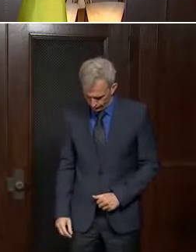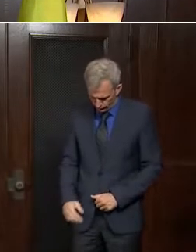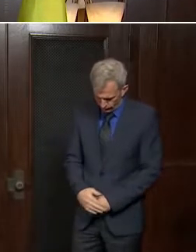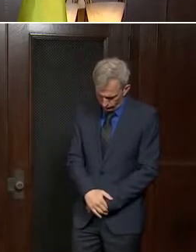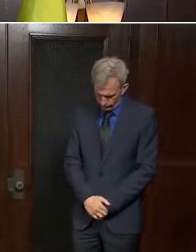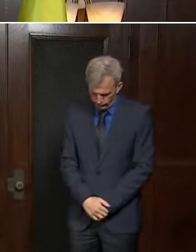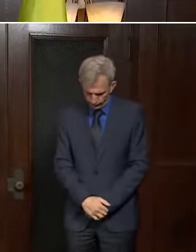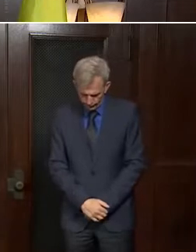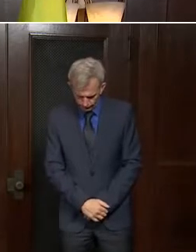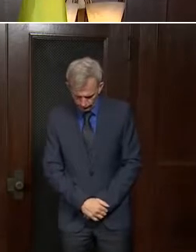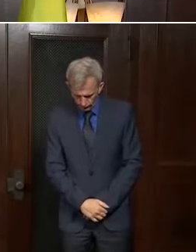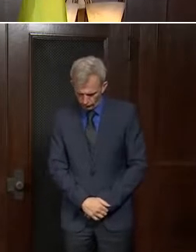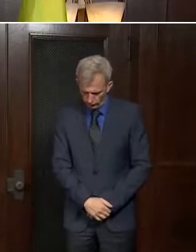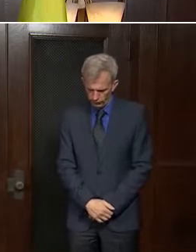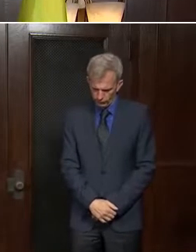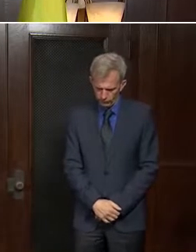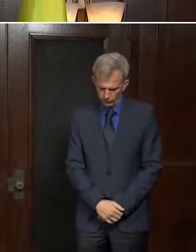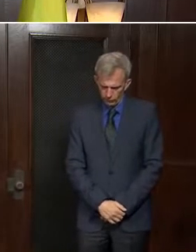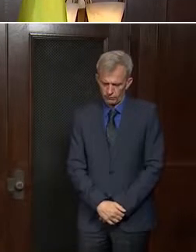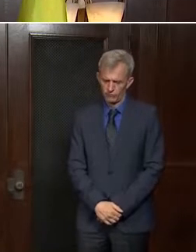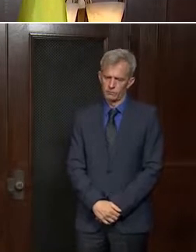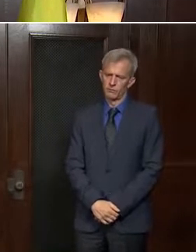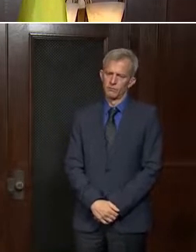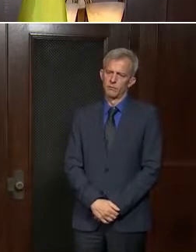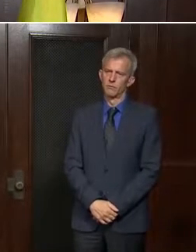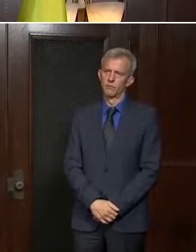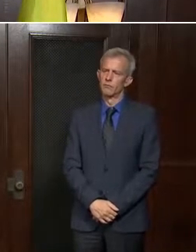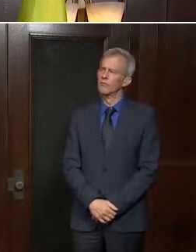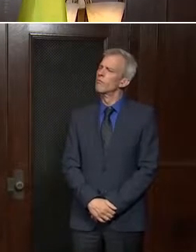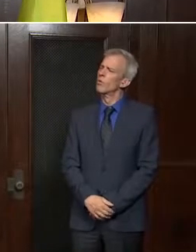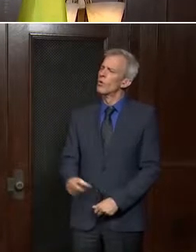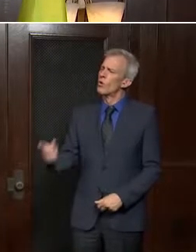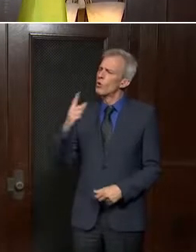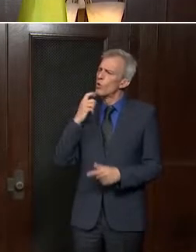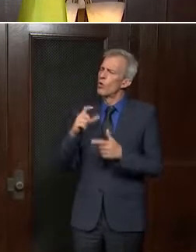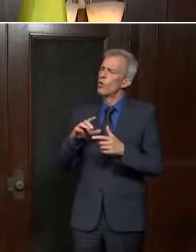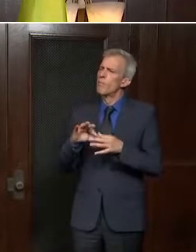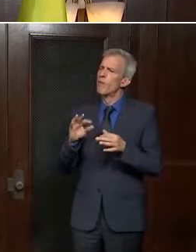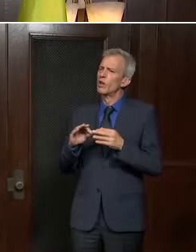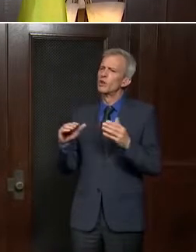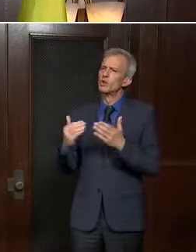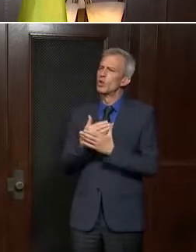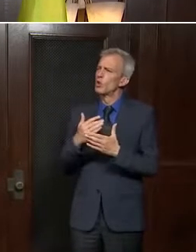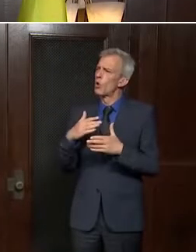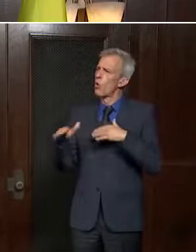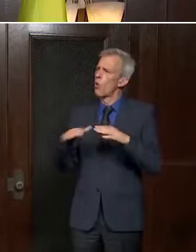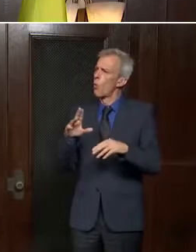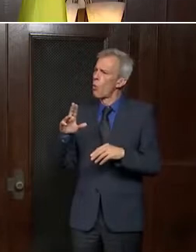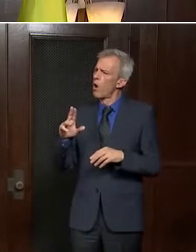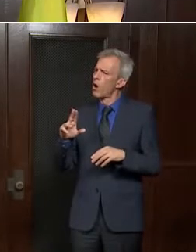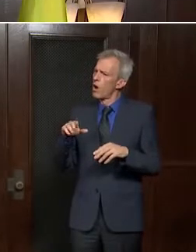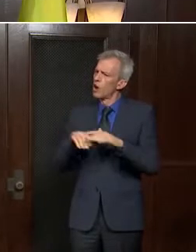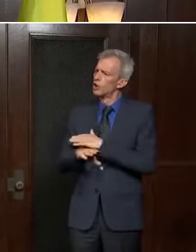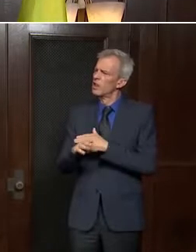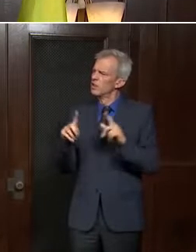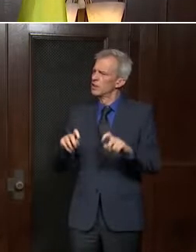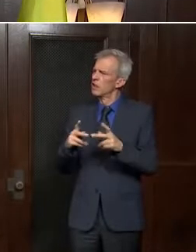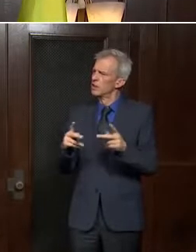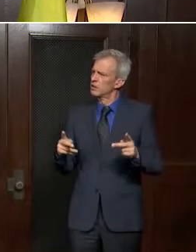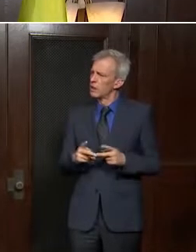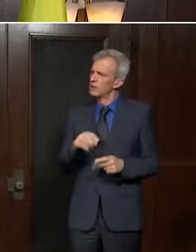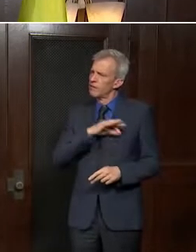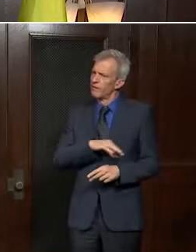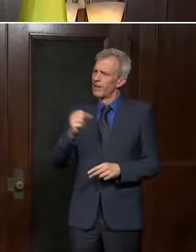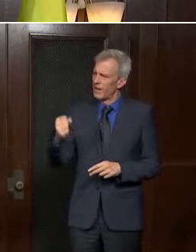Hey, Mayor. You mentioned a new walk-up testing site in South LA, which benefits lower-income residents. Along